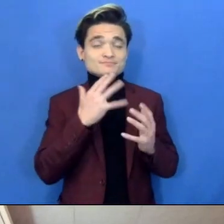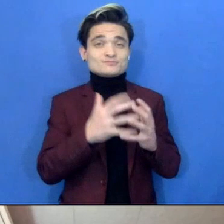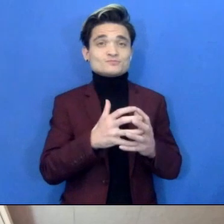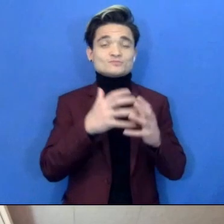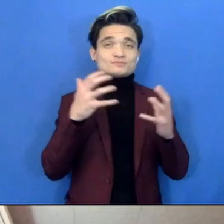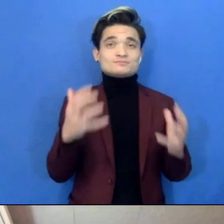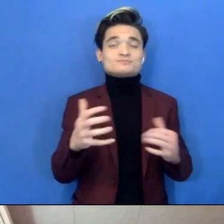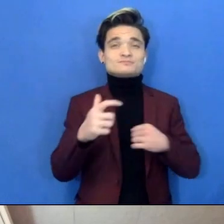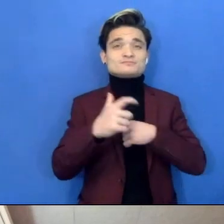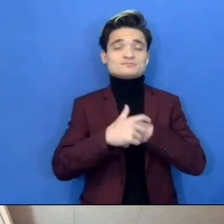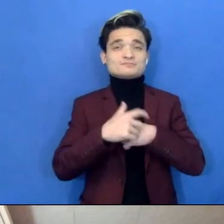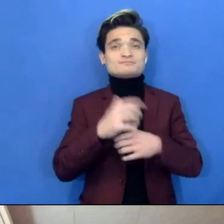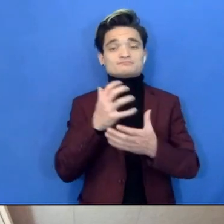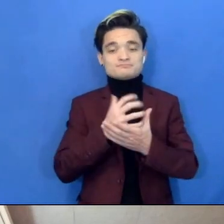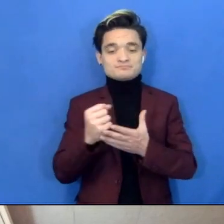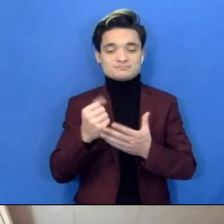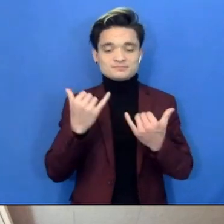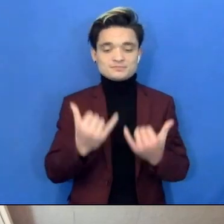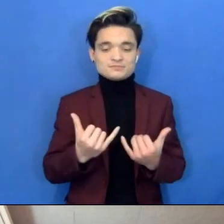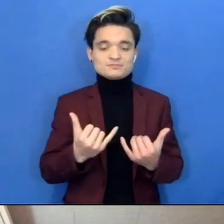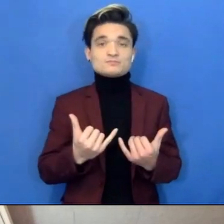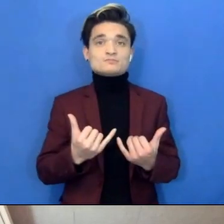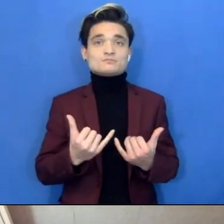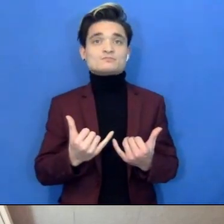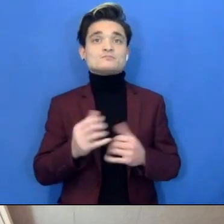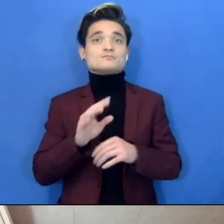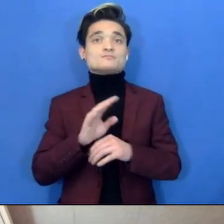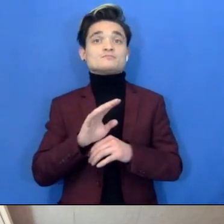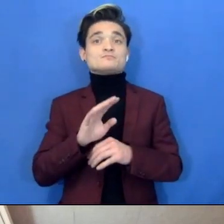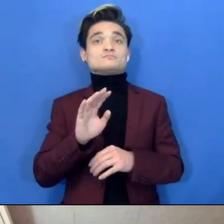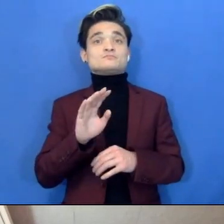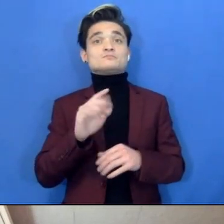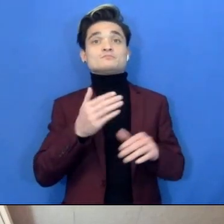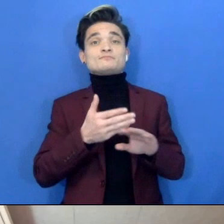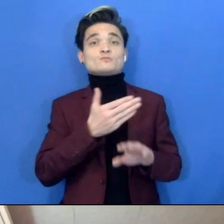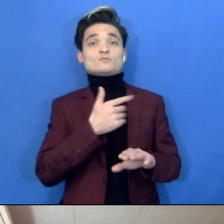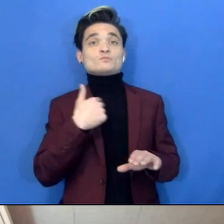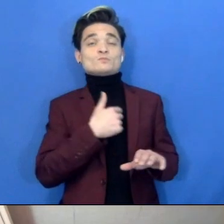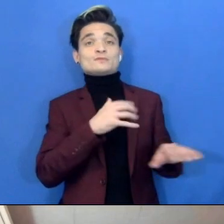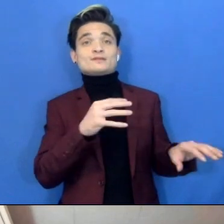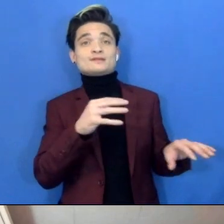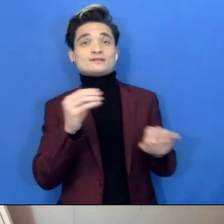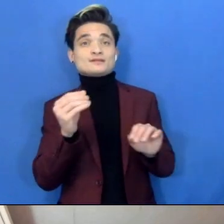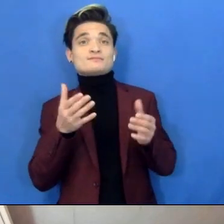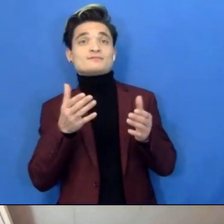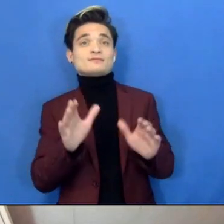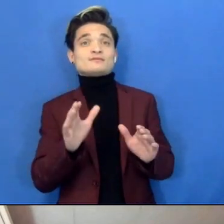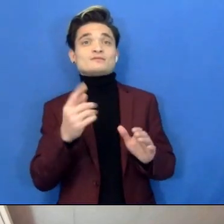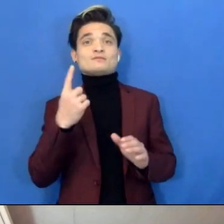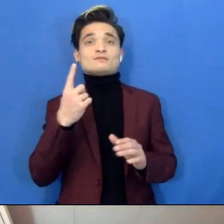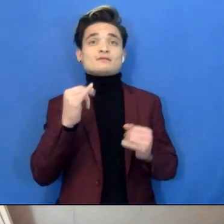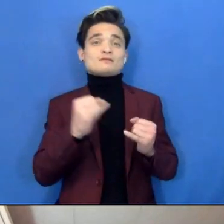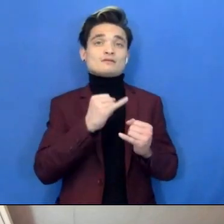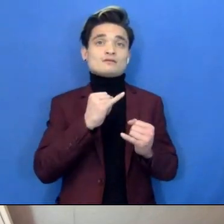4. So just before we leave, let's give you just one last round each to plug in your links,